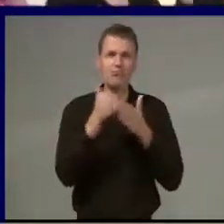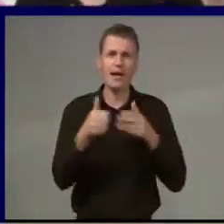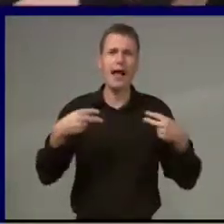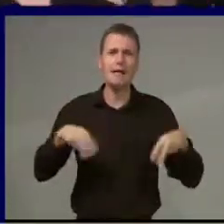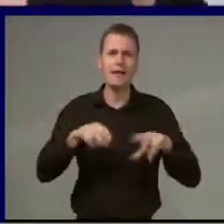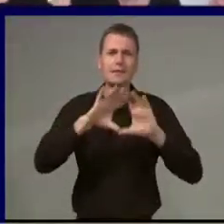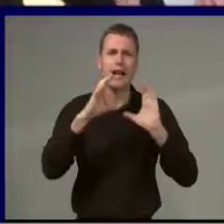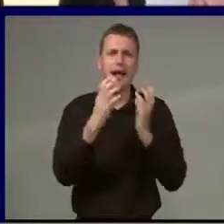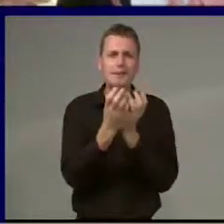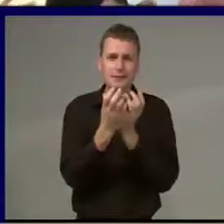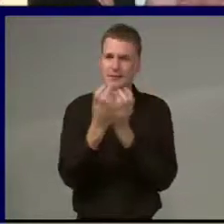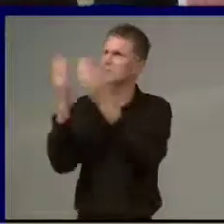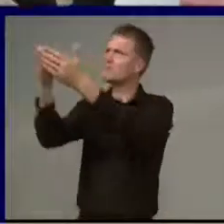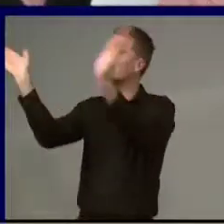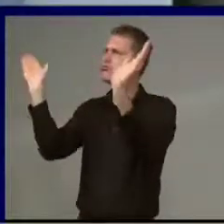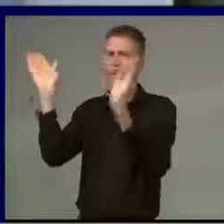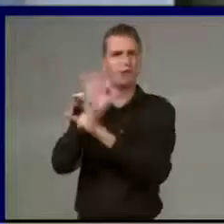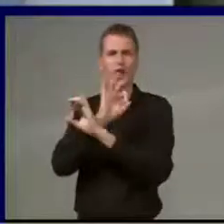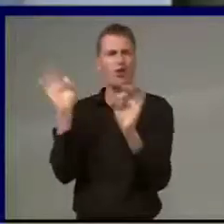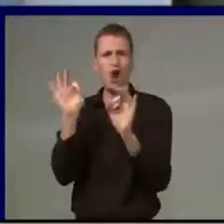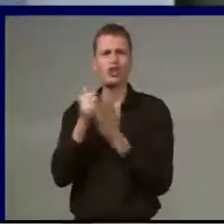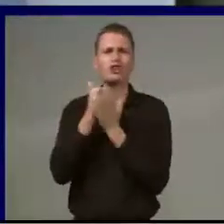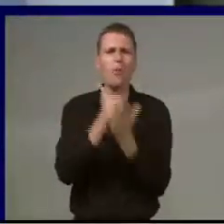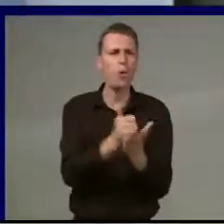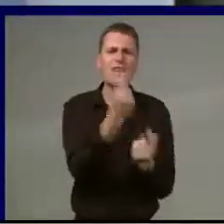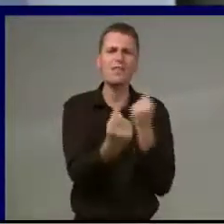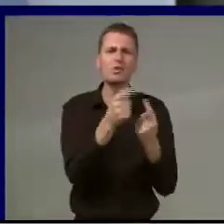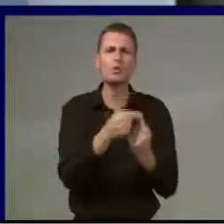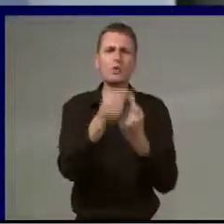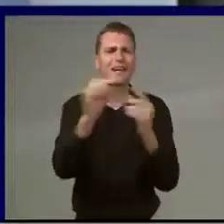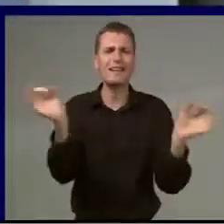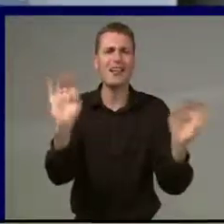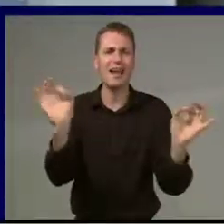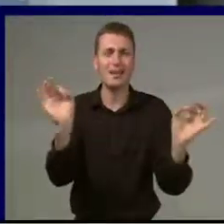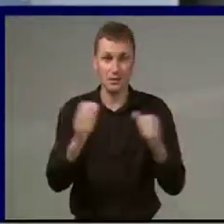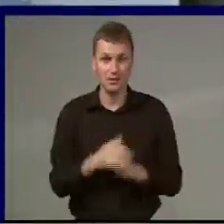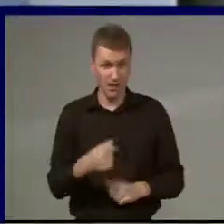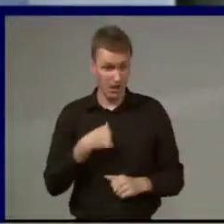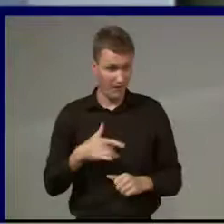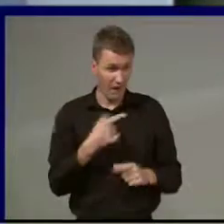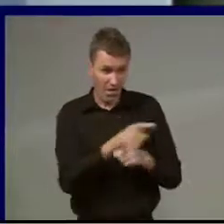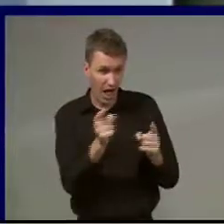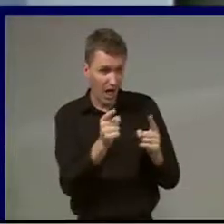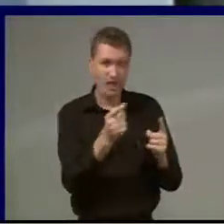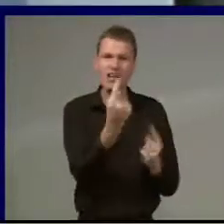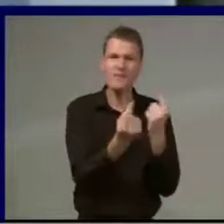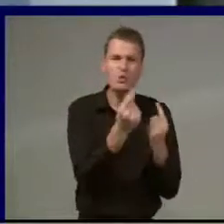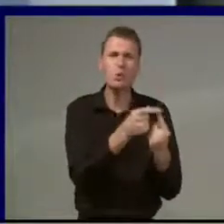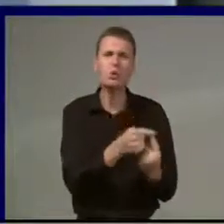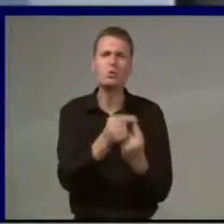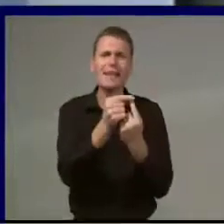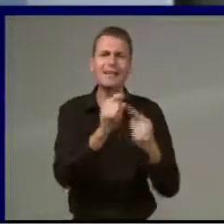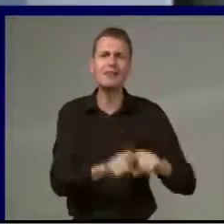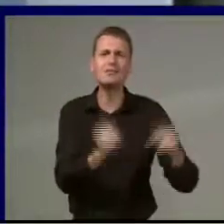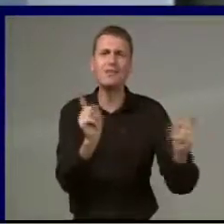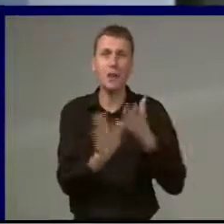always set up to support individuality. I don't see that individuality and difference is anything less. It's that